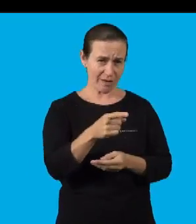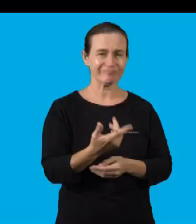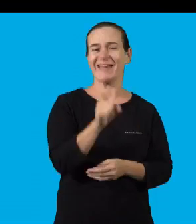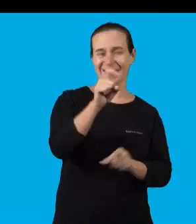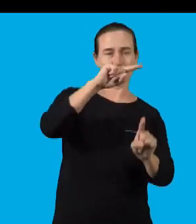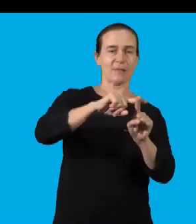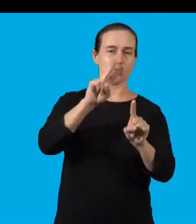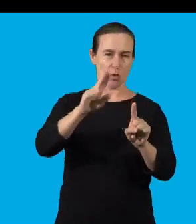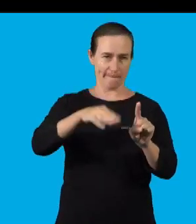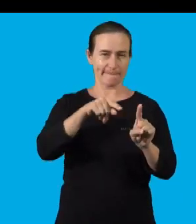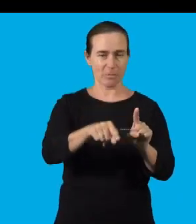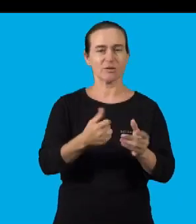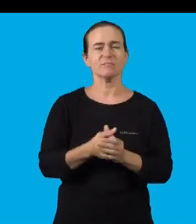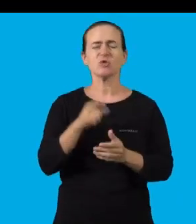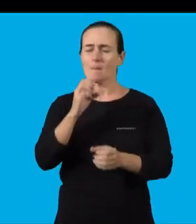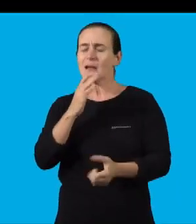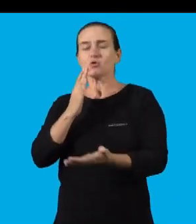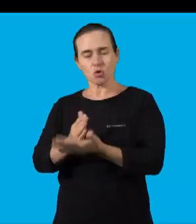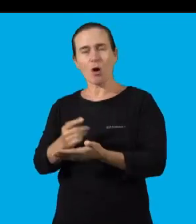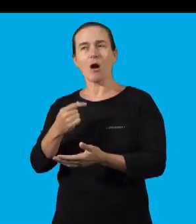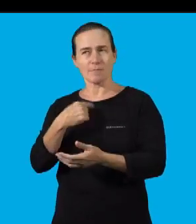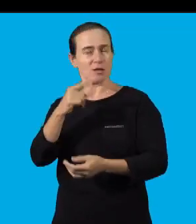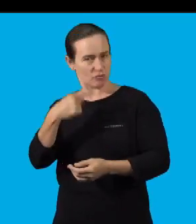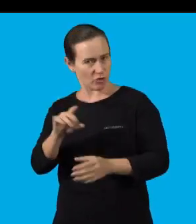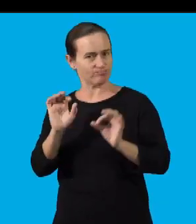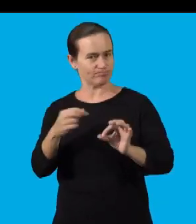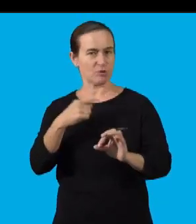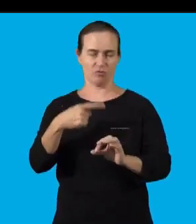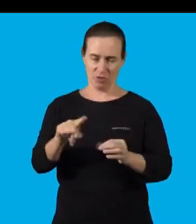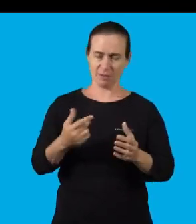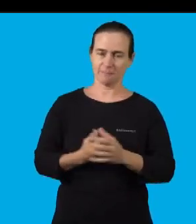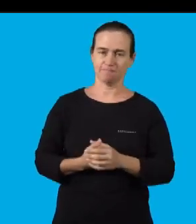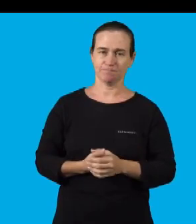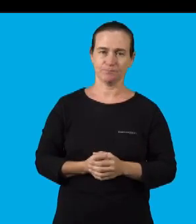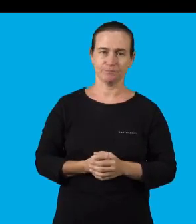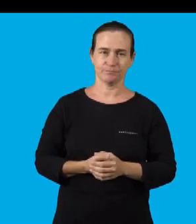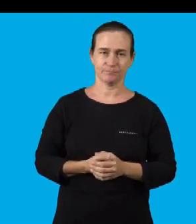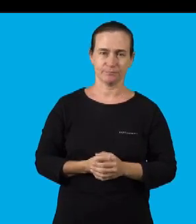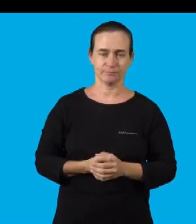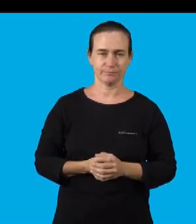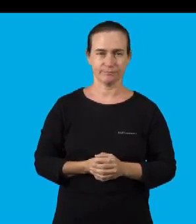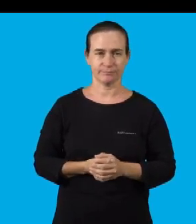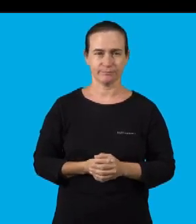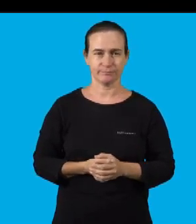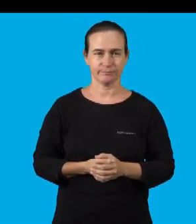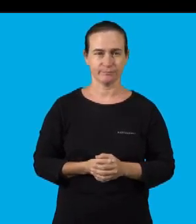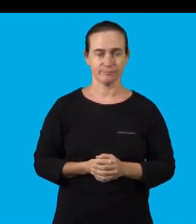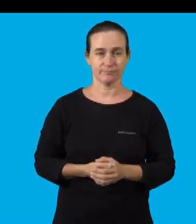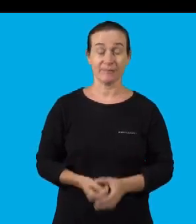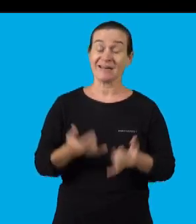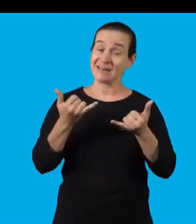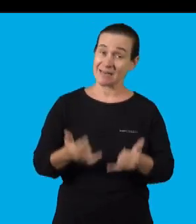course, we can see that we have an x plus 2 there at the bottom. That is just to confirm to yourself that you are going the right